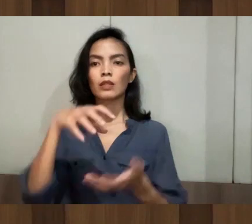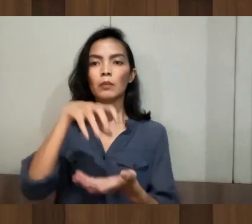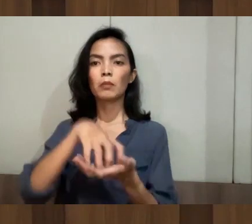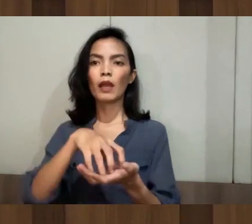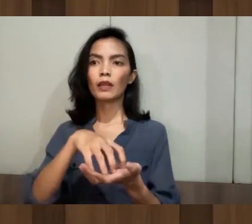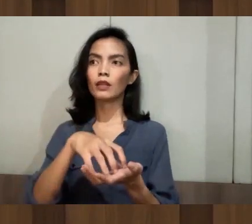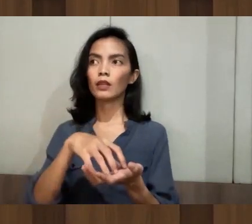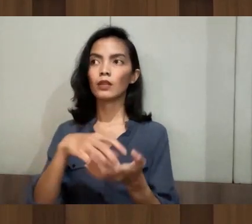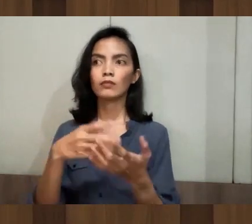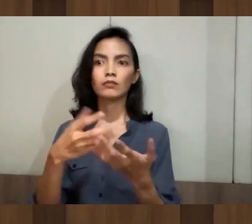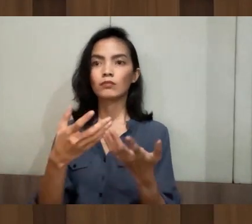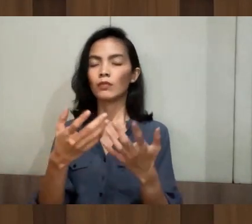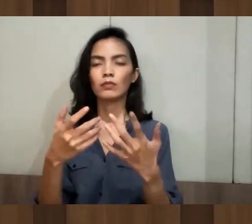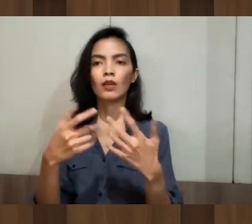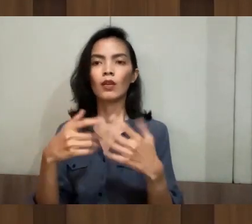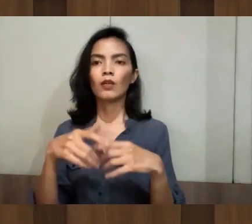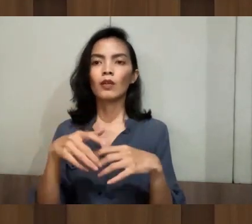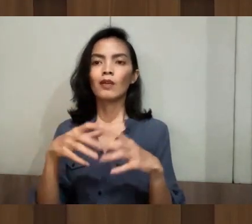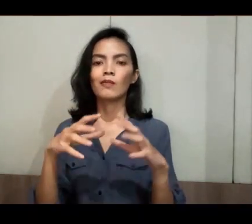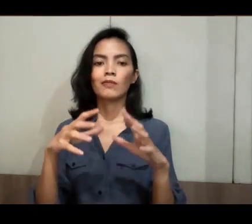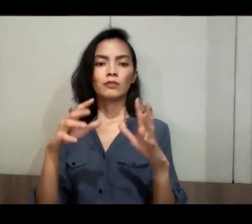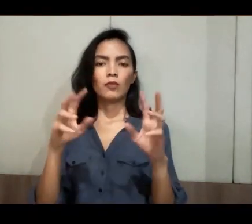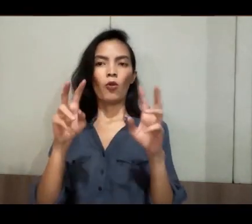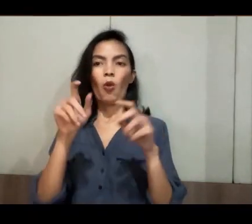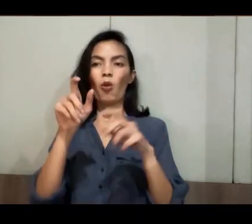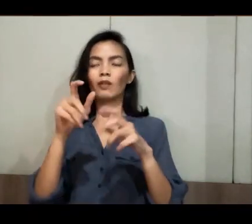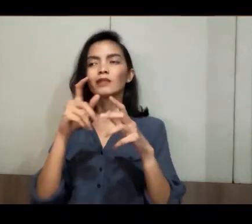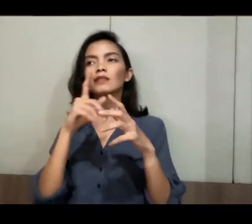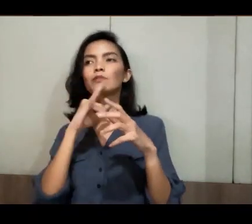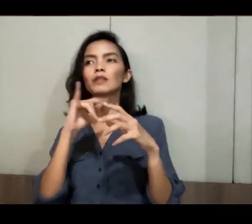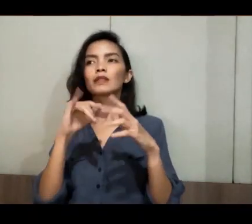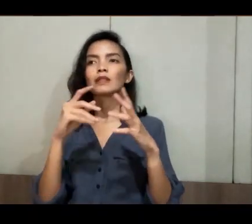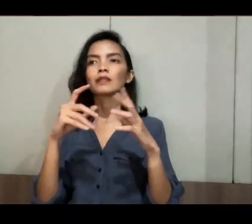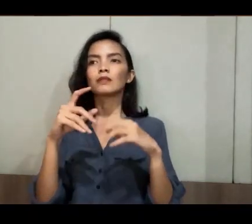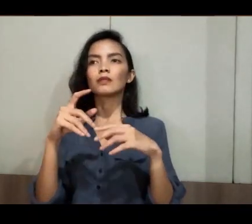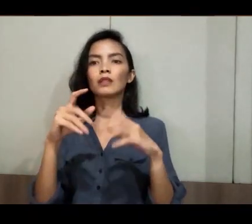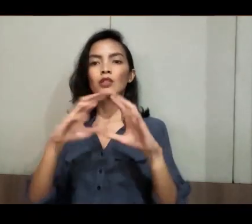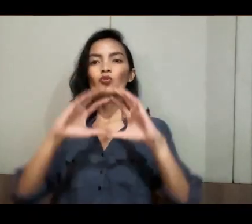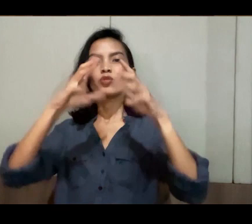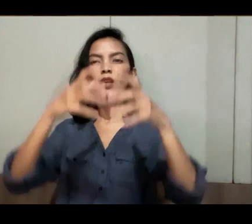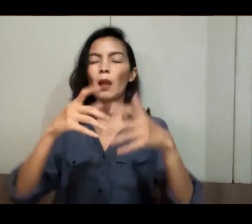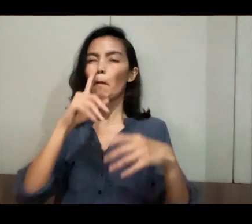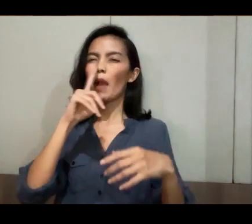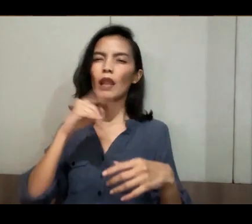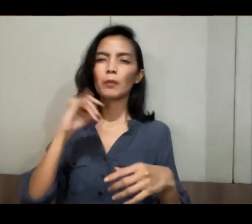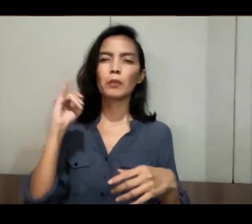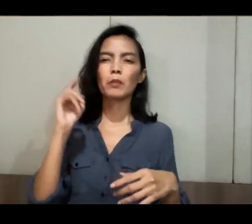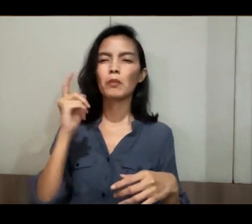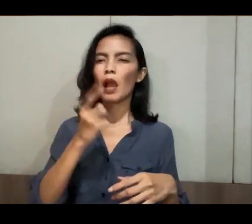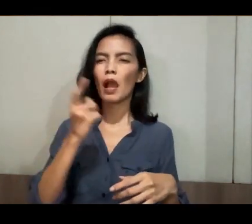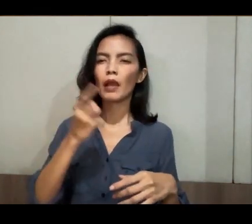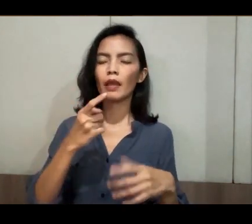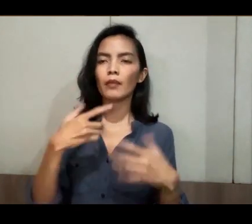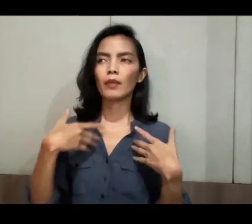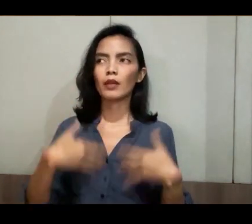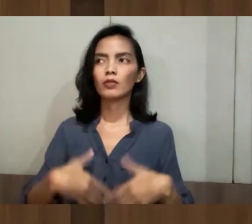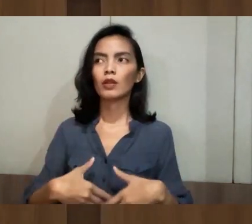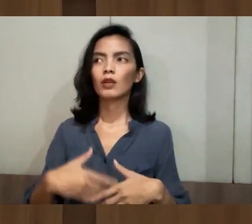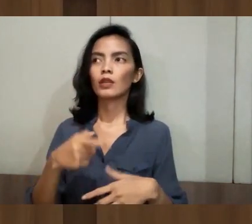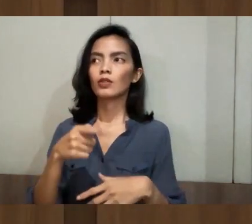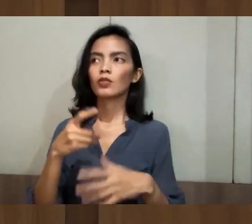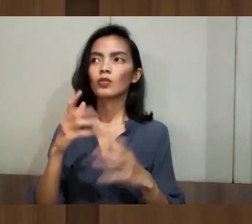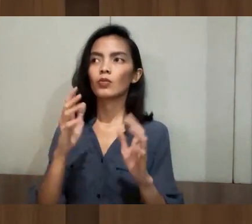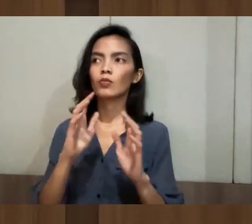the most dangerous place on earth is the human's mind. It is not the highest